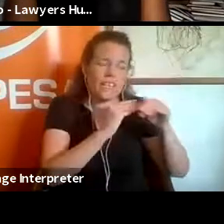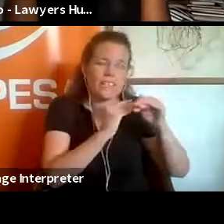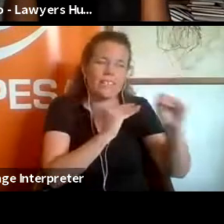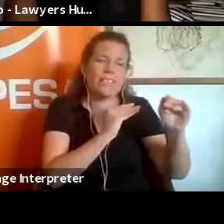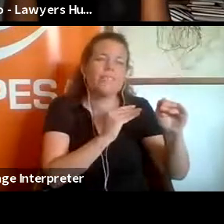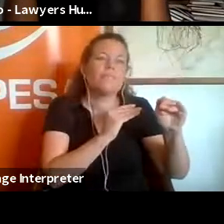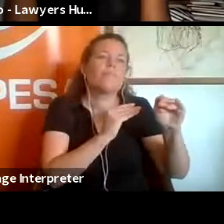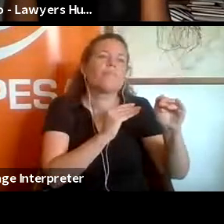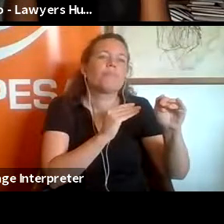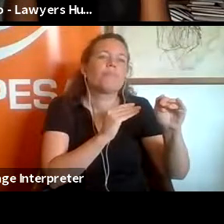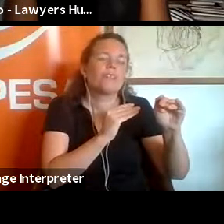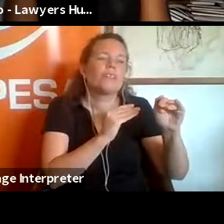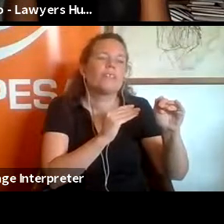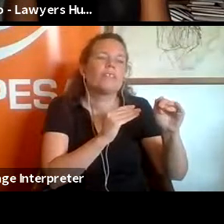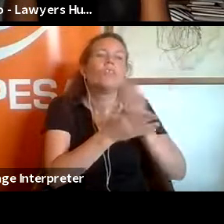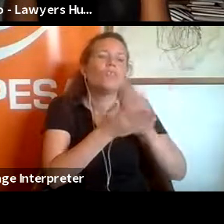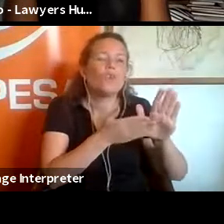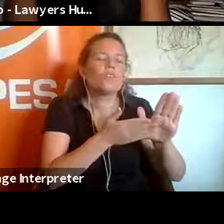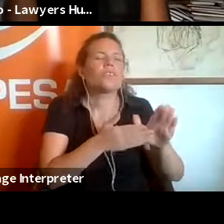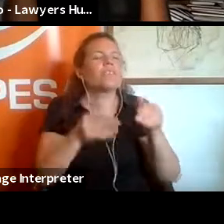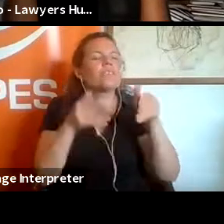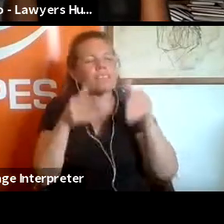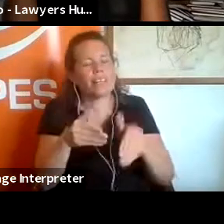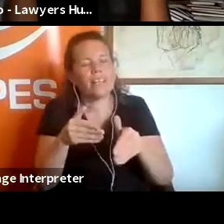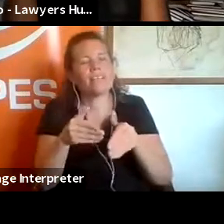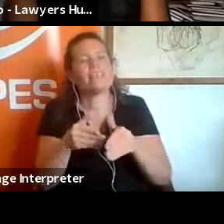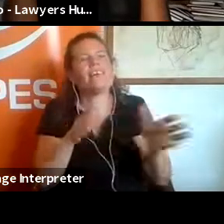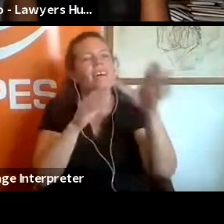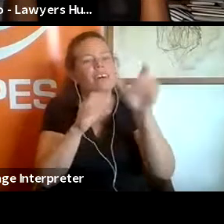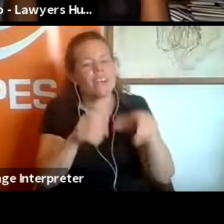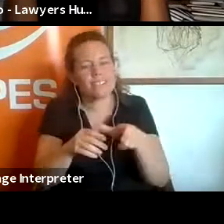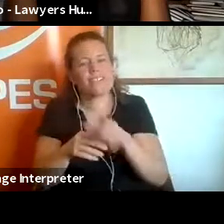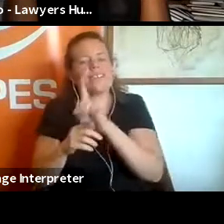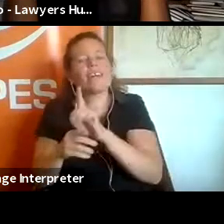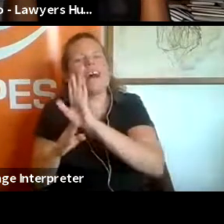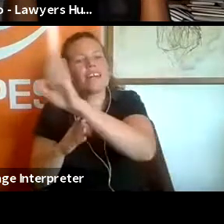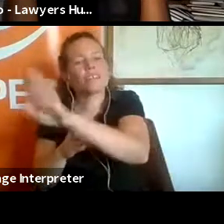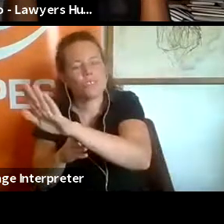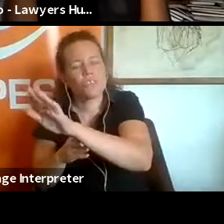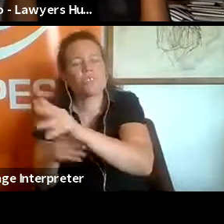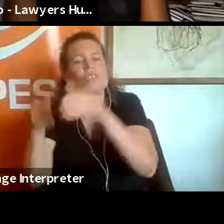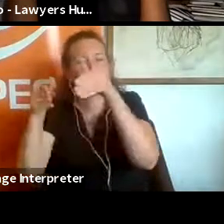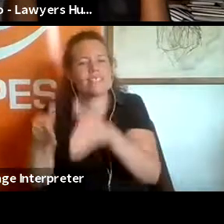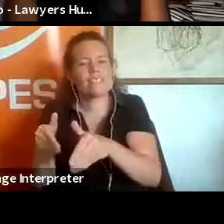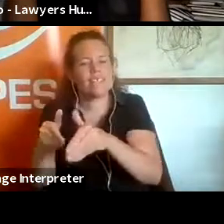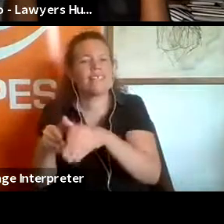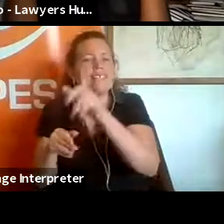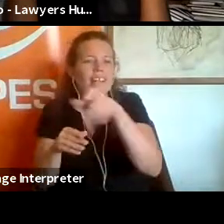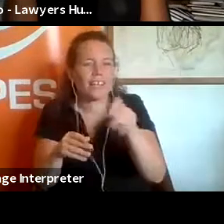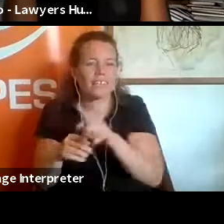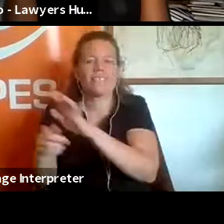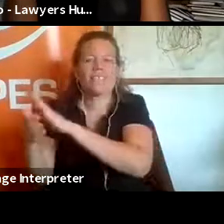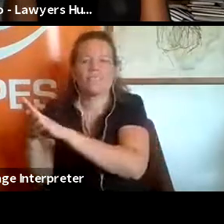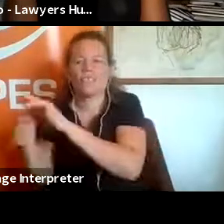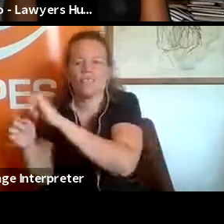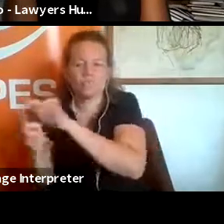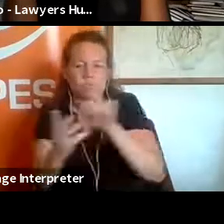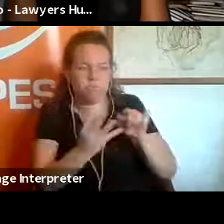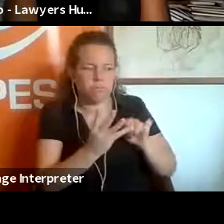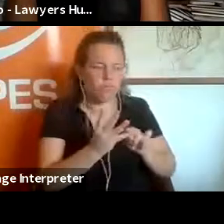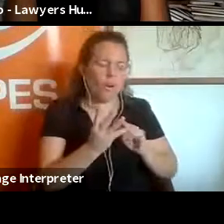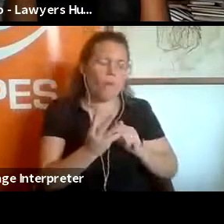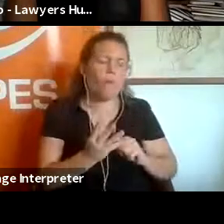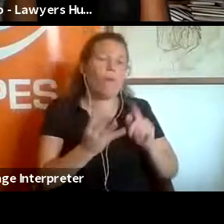internal non-state actors, and there are external state actors and external non-state actors. I'll quickly run through them. Now, the internal state